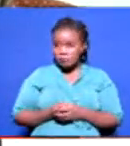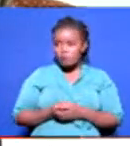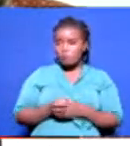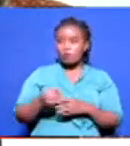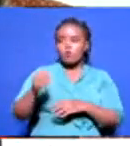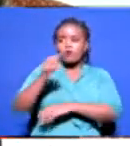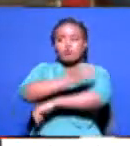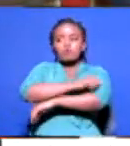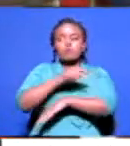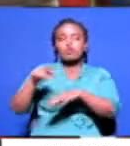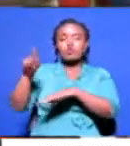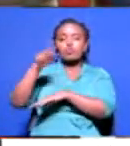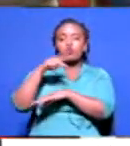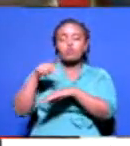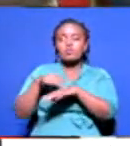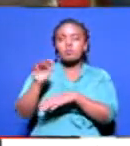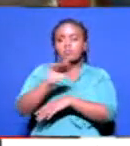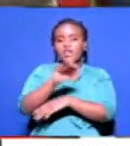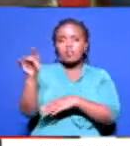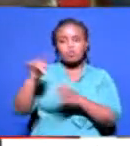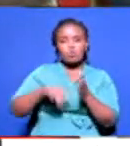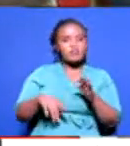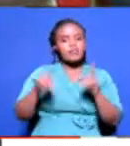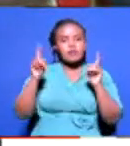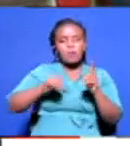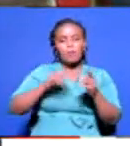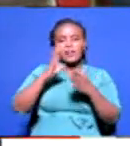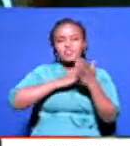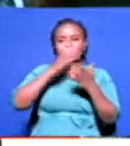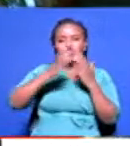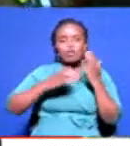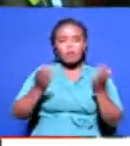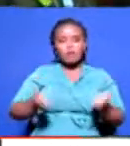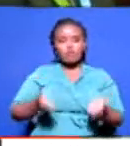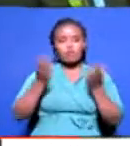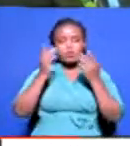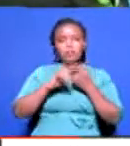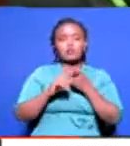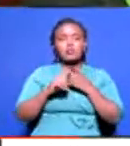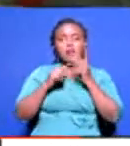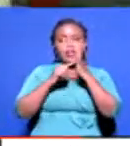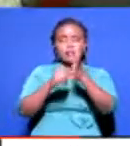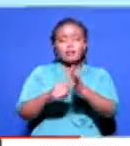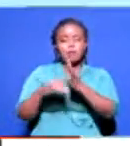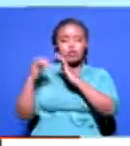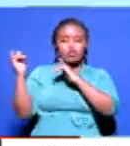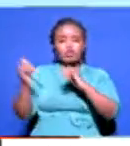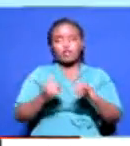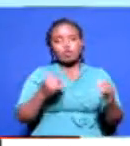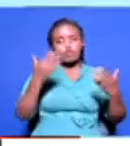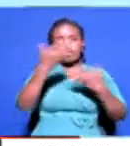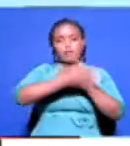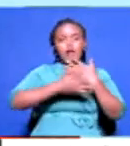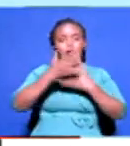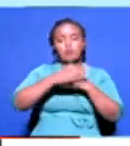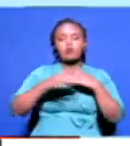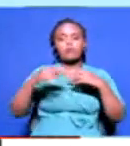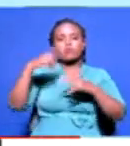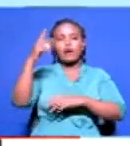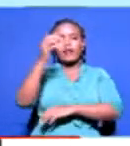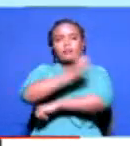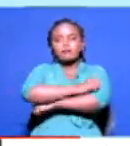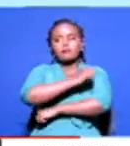proposing a raft of improvement to the curriculum, among them the introduction of laptop project for secondary schools. I know the